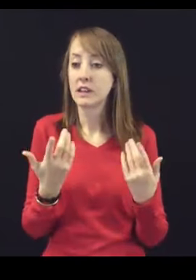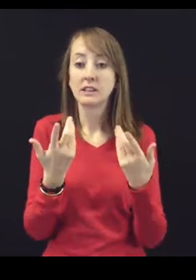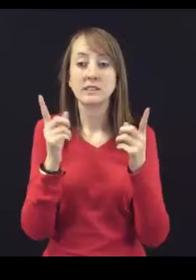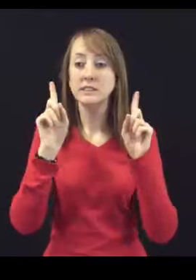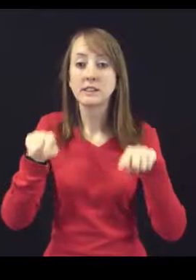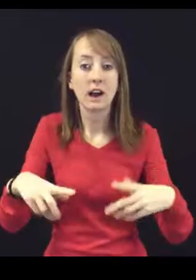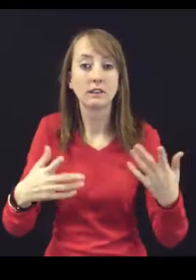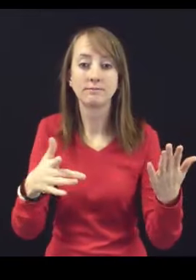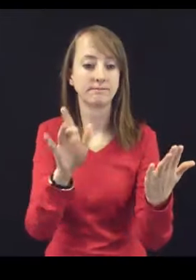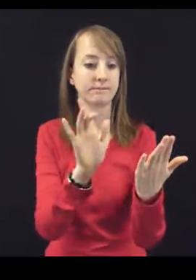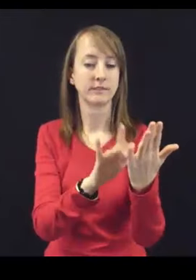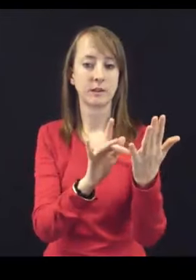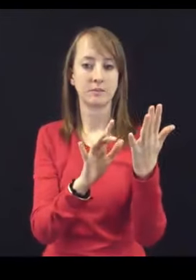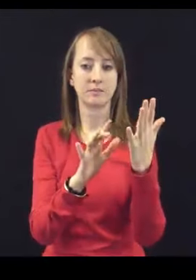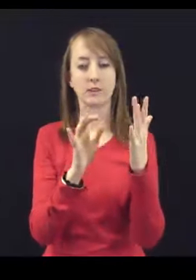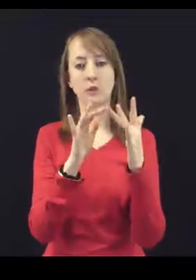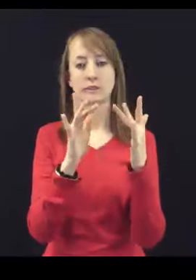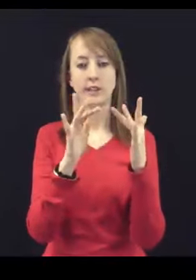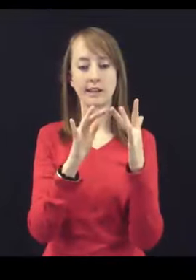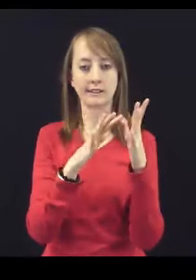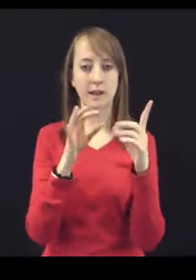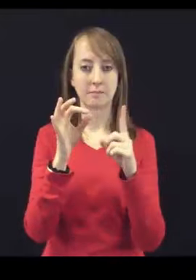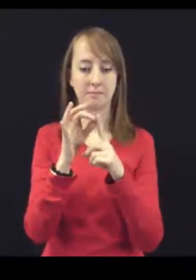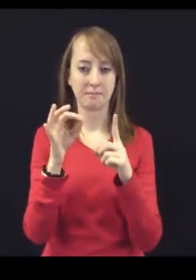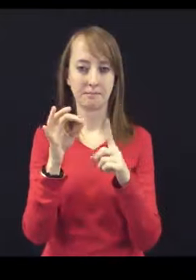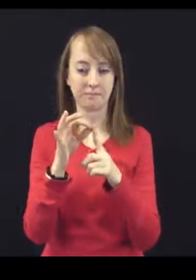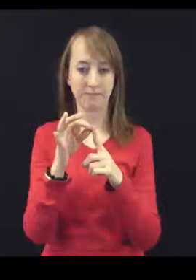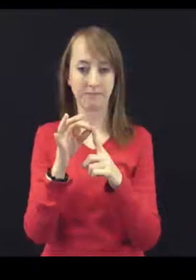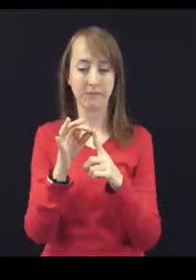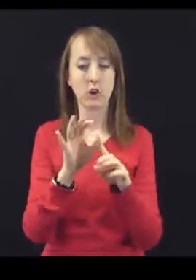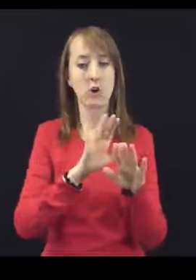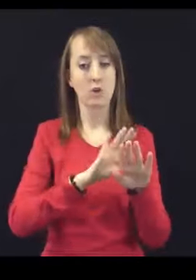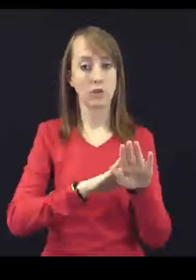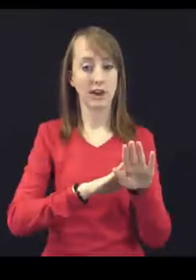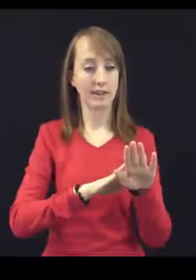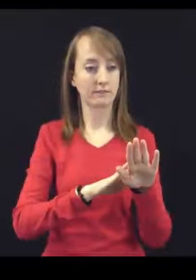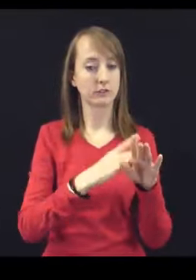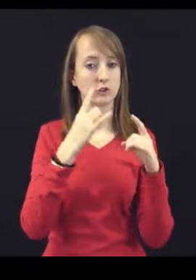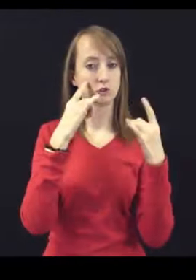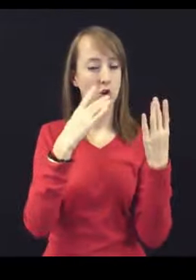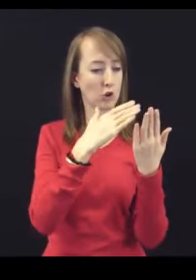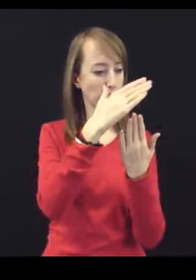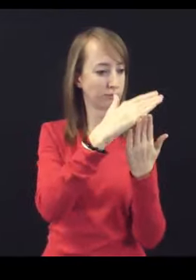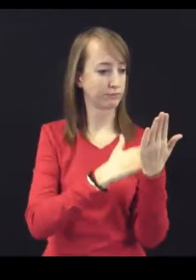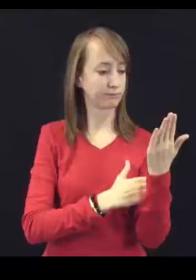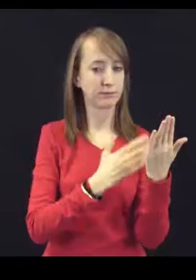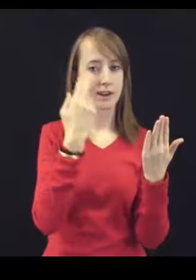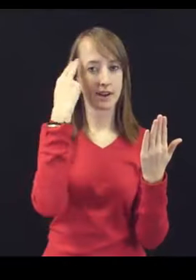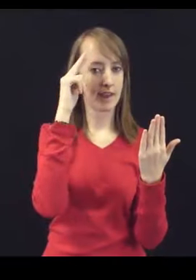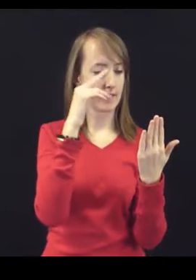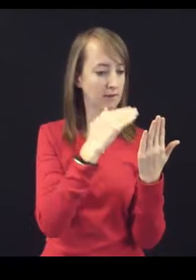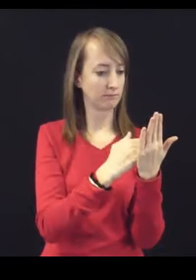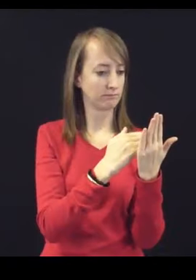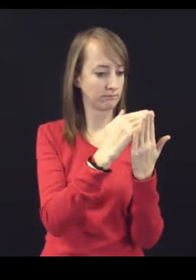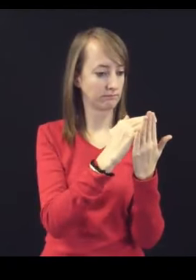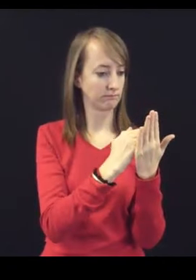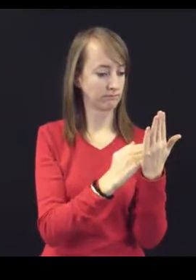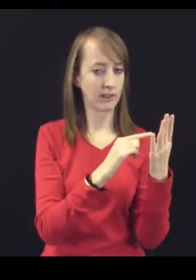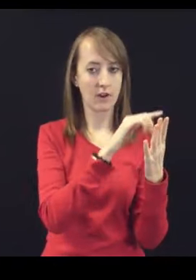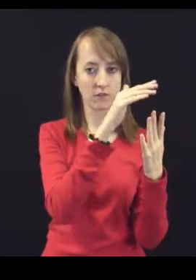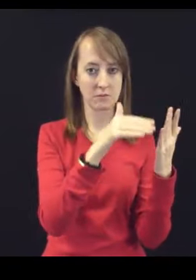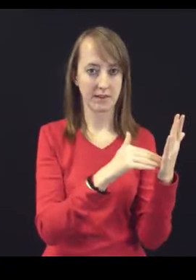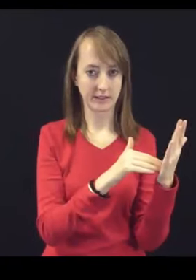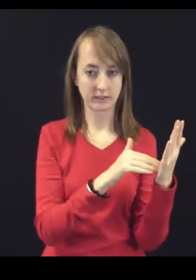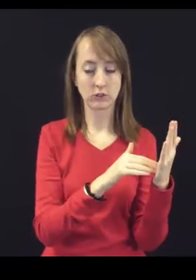yourself. Tap on the Contacts app on your home screen, which will display a list of all of your contacts organized alphabetically on the